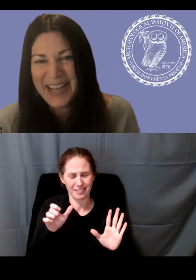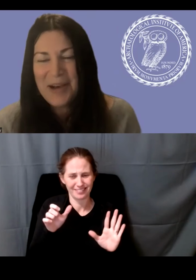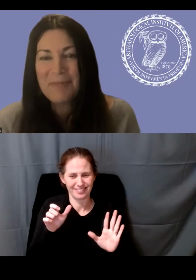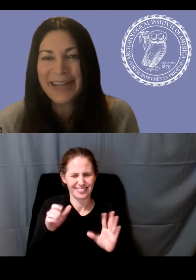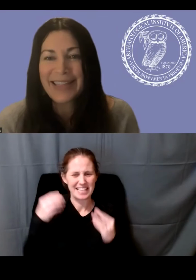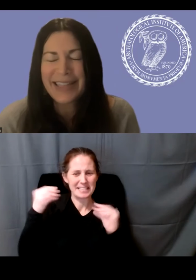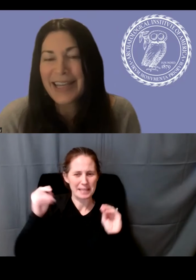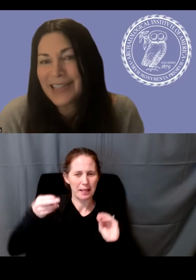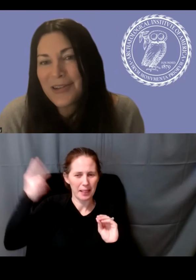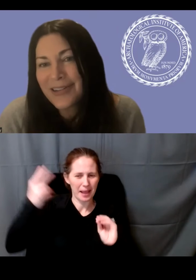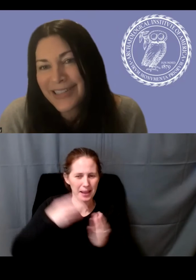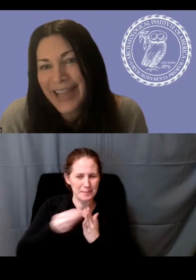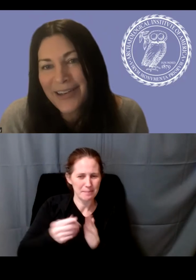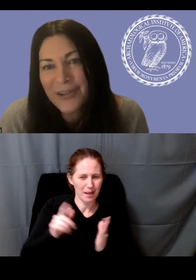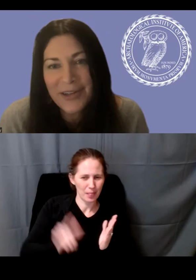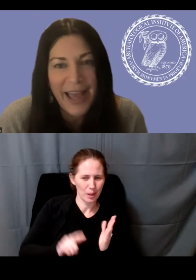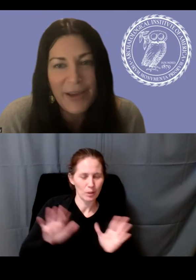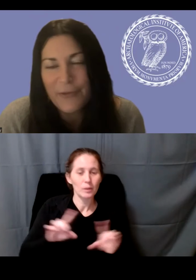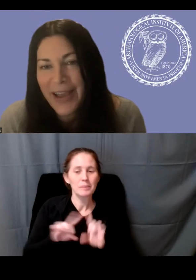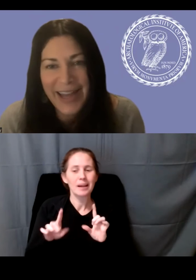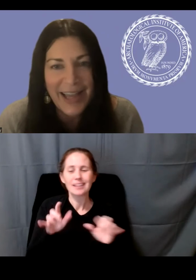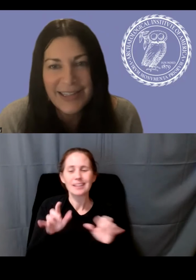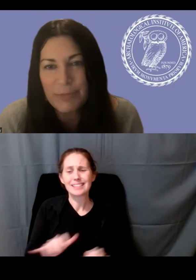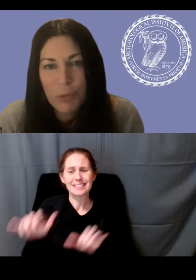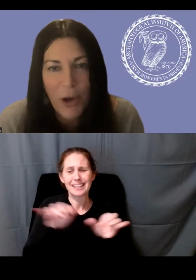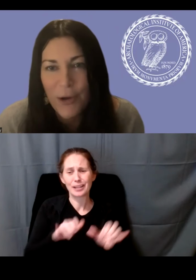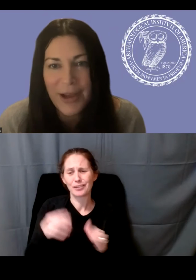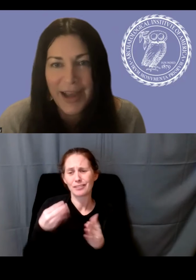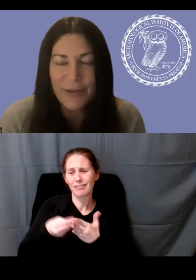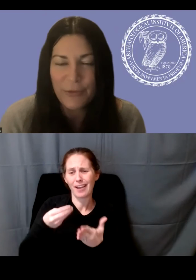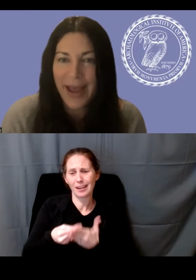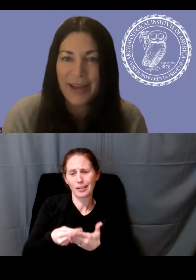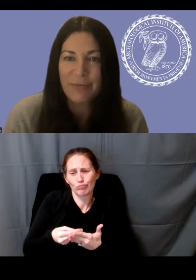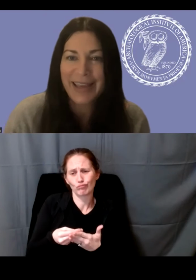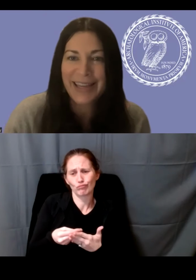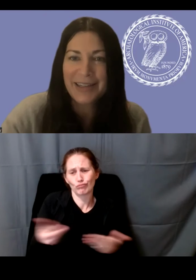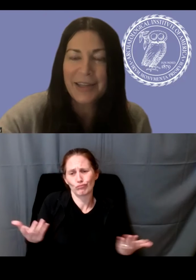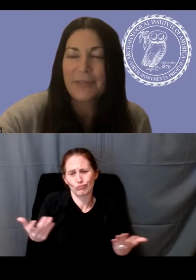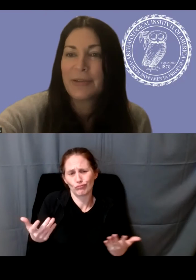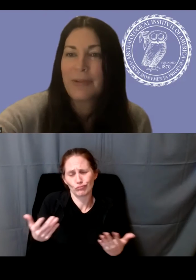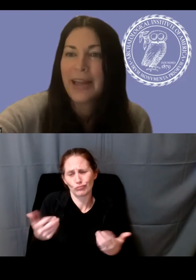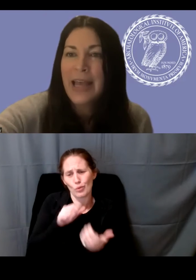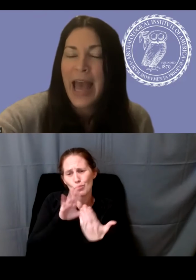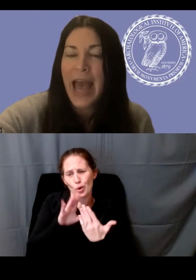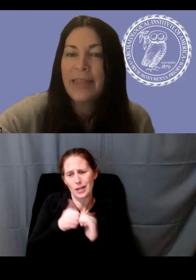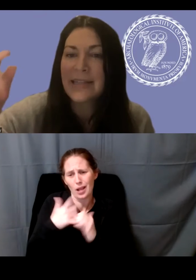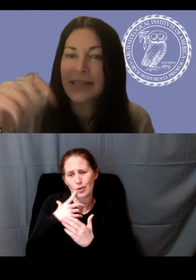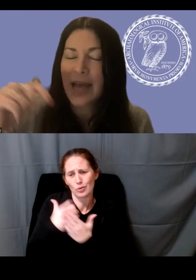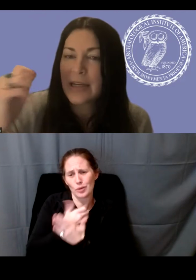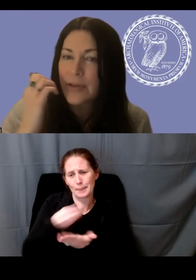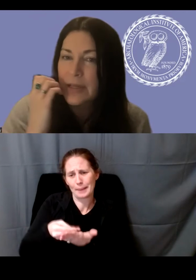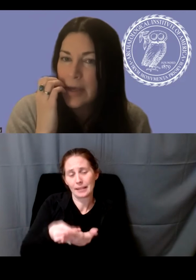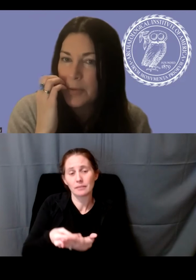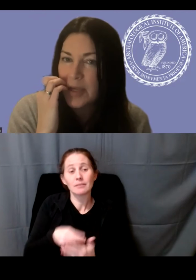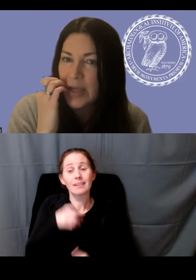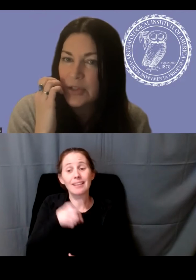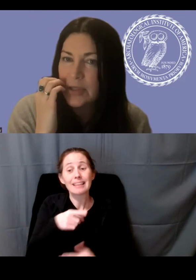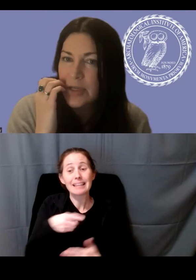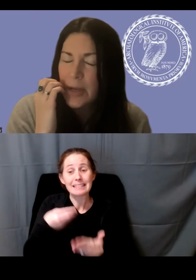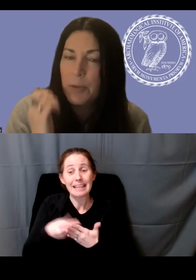business, but it's your standard like finance bro kind of way of making a living, right? And this kind of